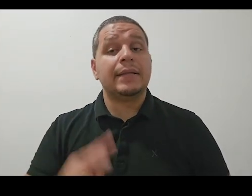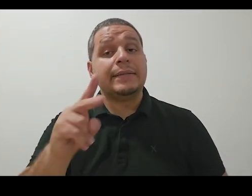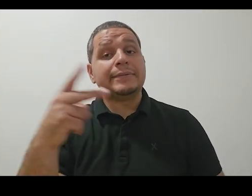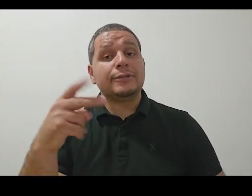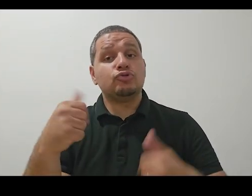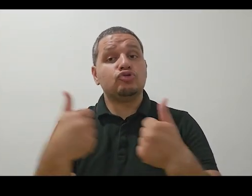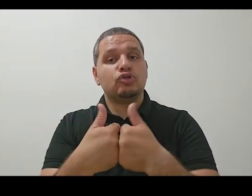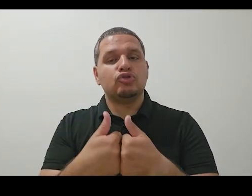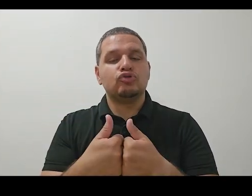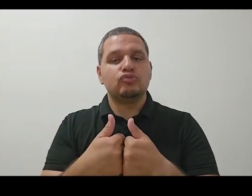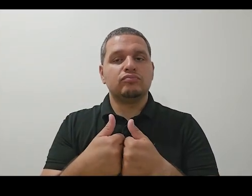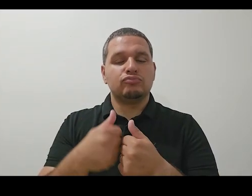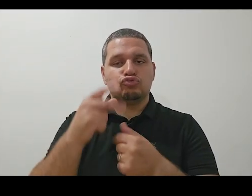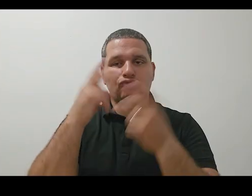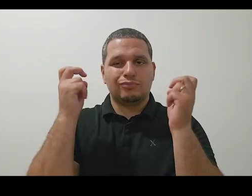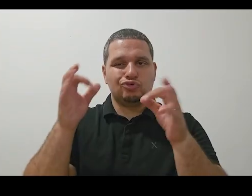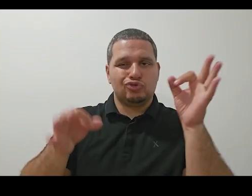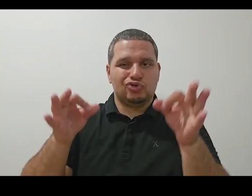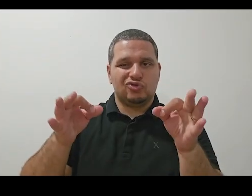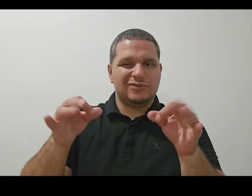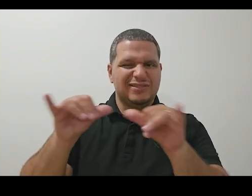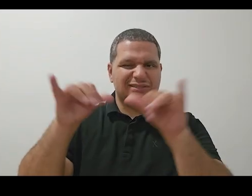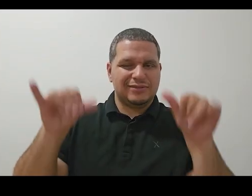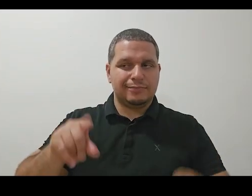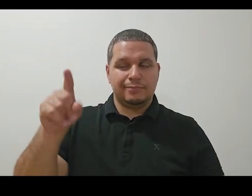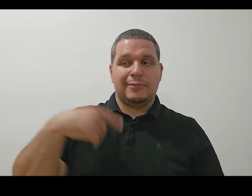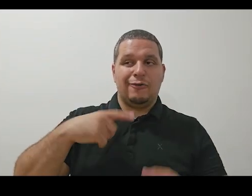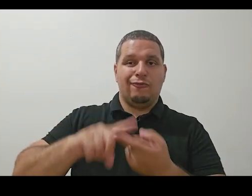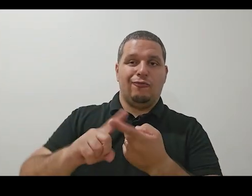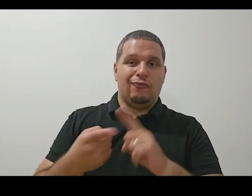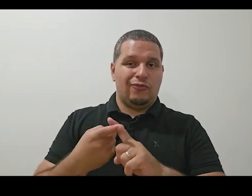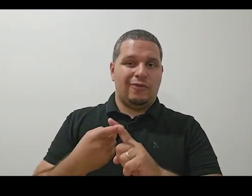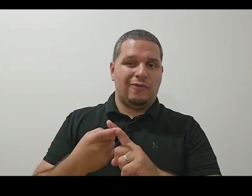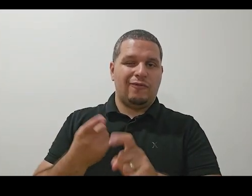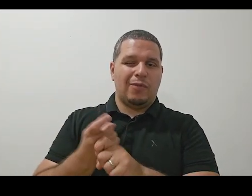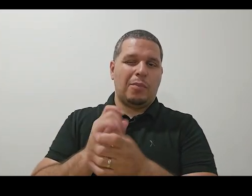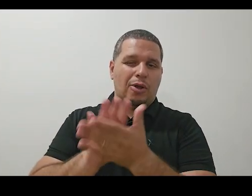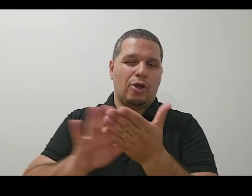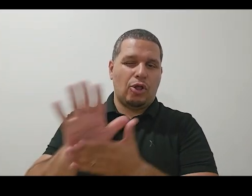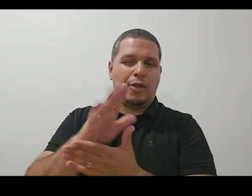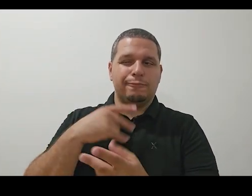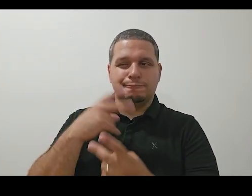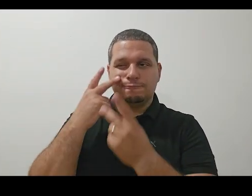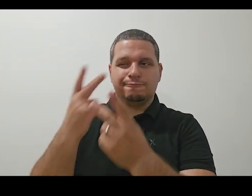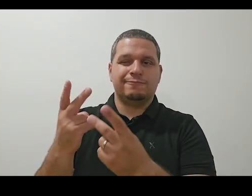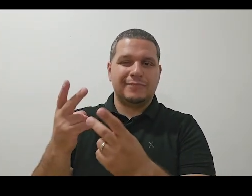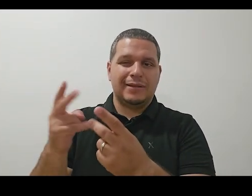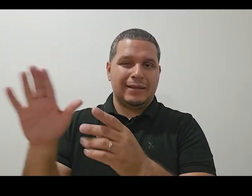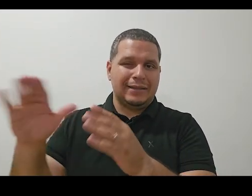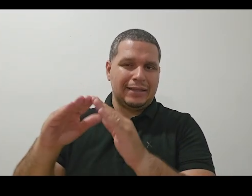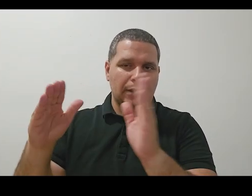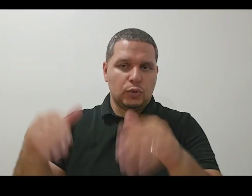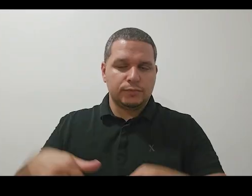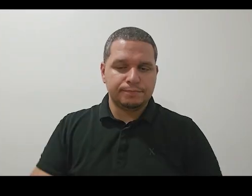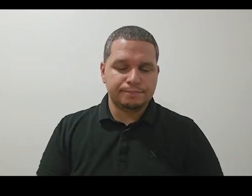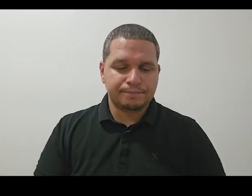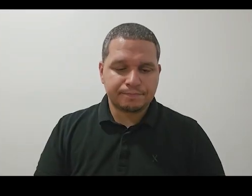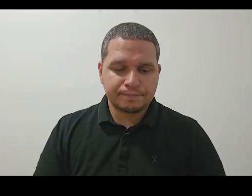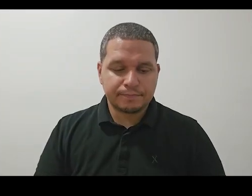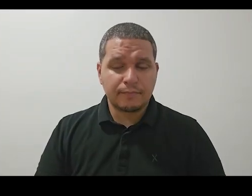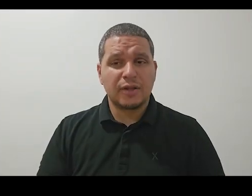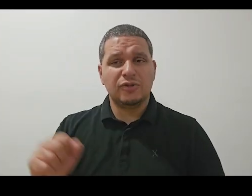second challenge was basically the criminal justice system, where I was at a friend from college's house, my college,